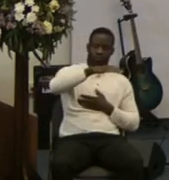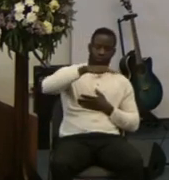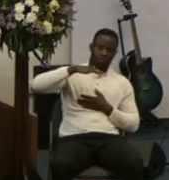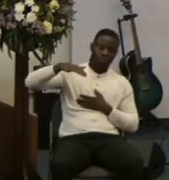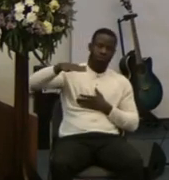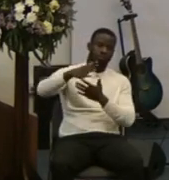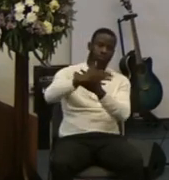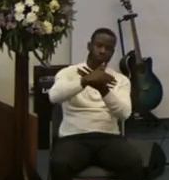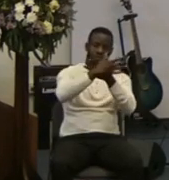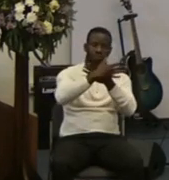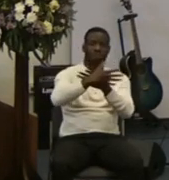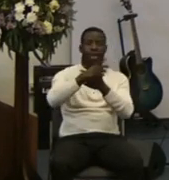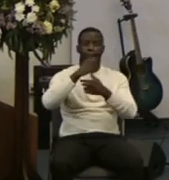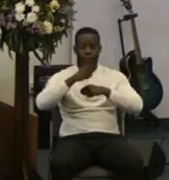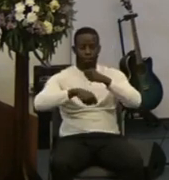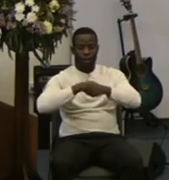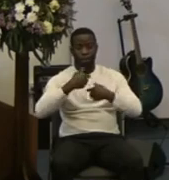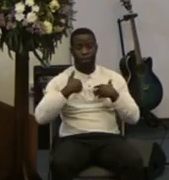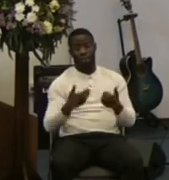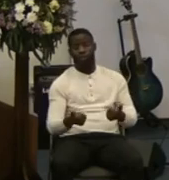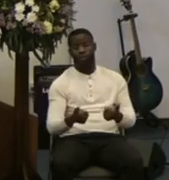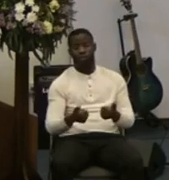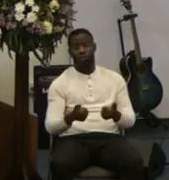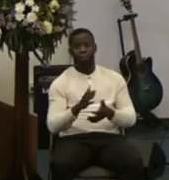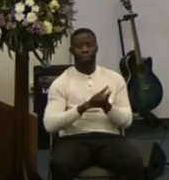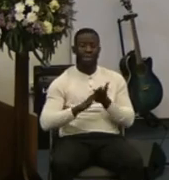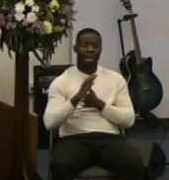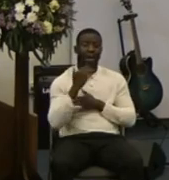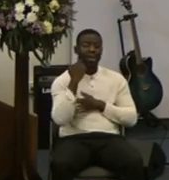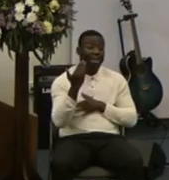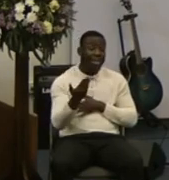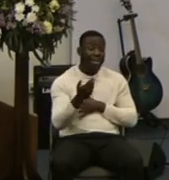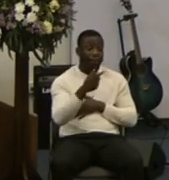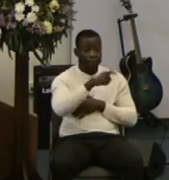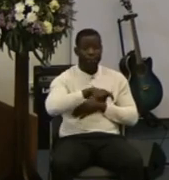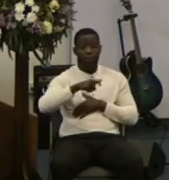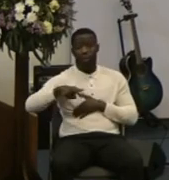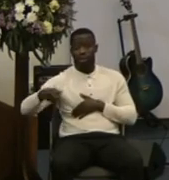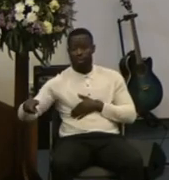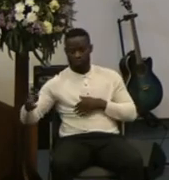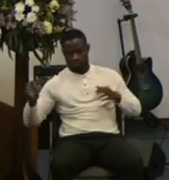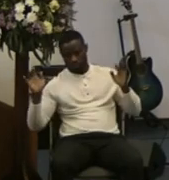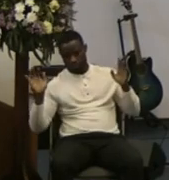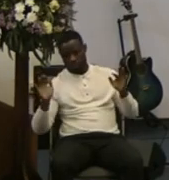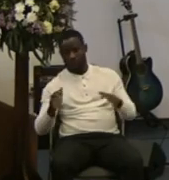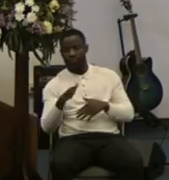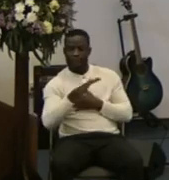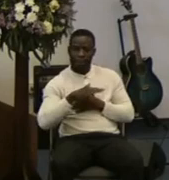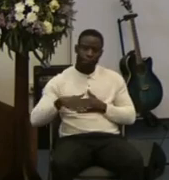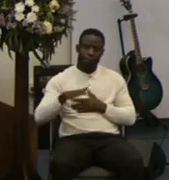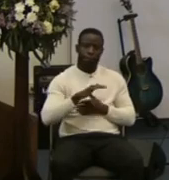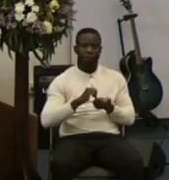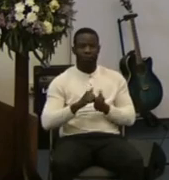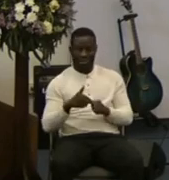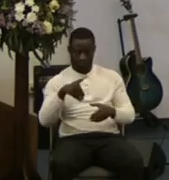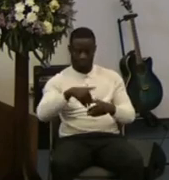pool and you could be healed. So every day, folks would bring their family members and they'd